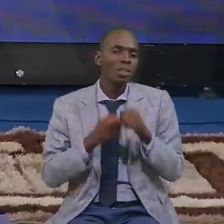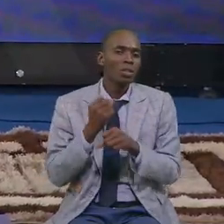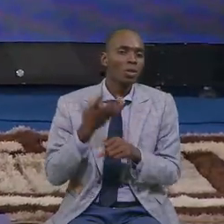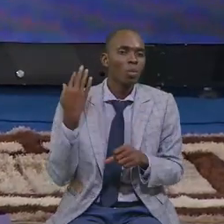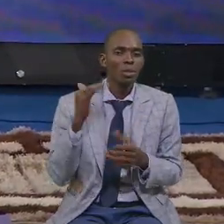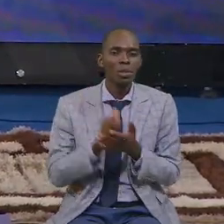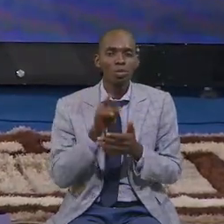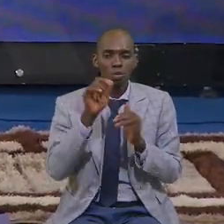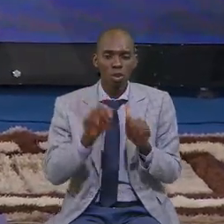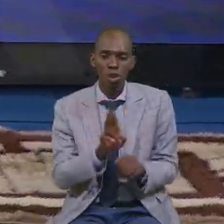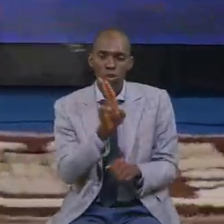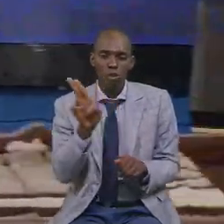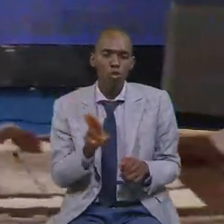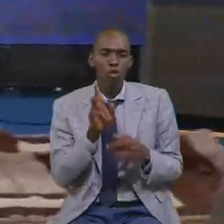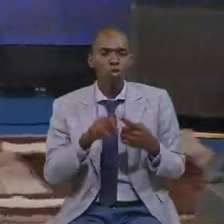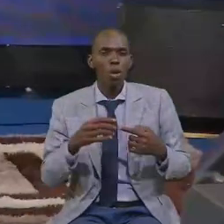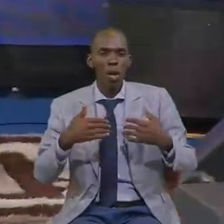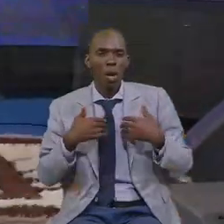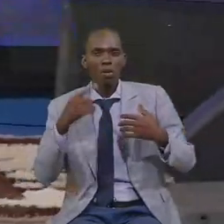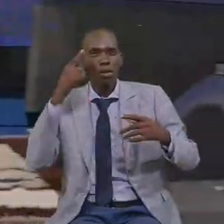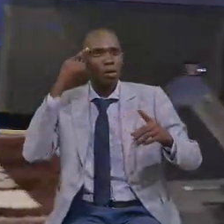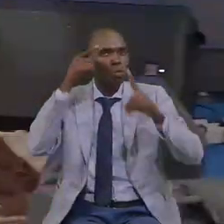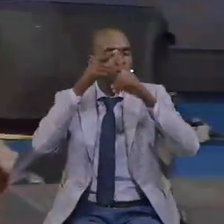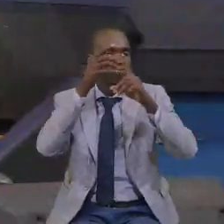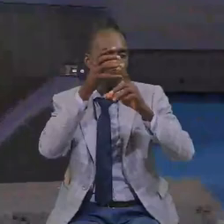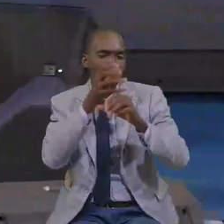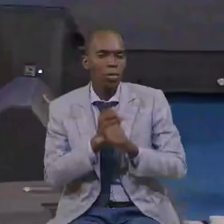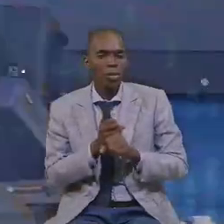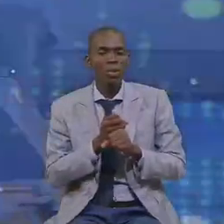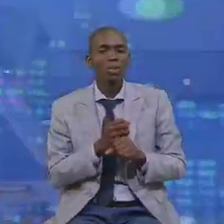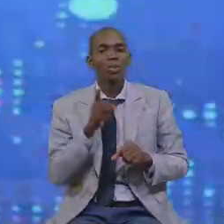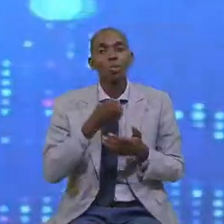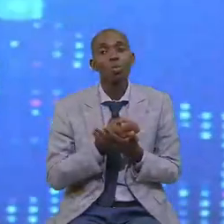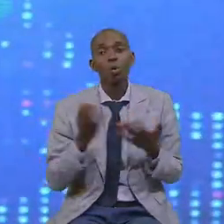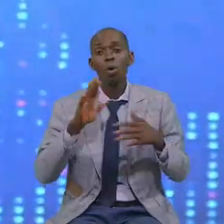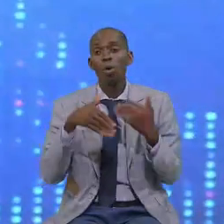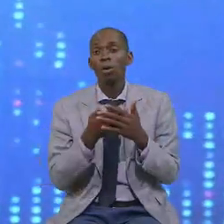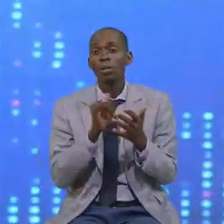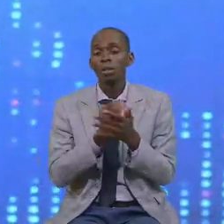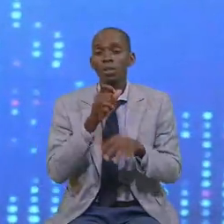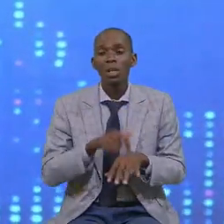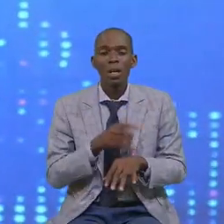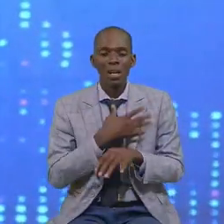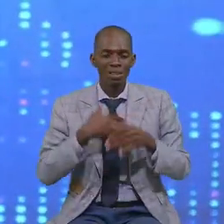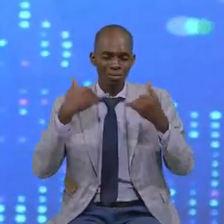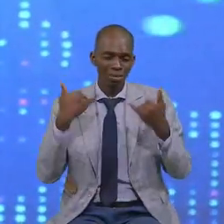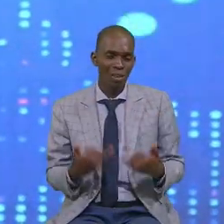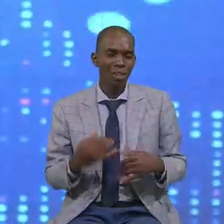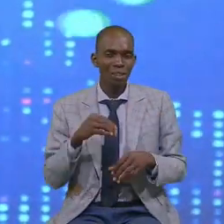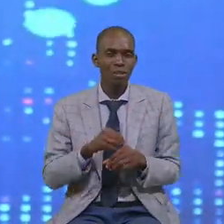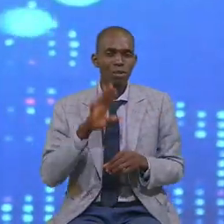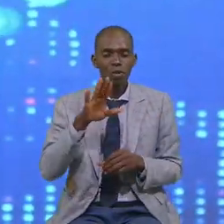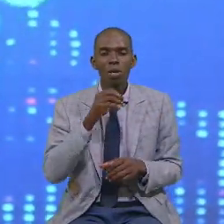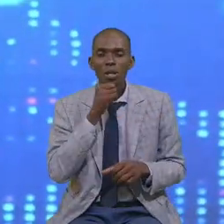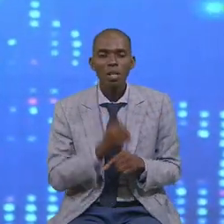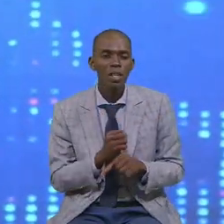and goal getting, you waste all that time, and now in your 50s